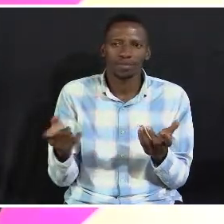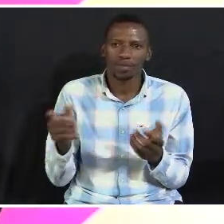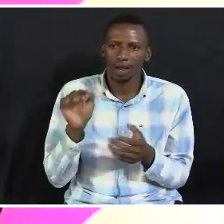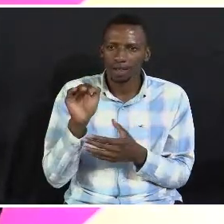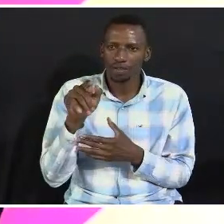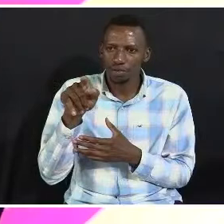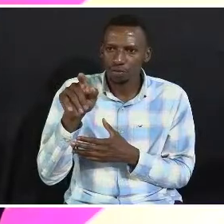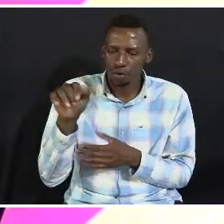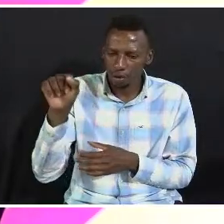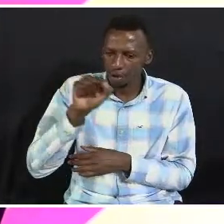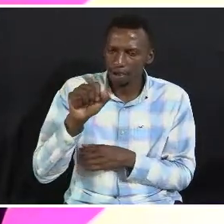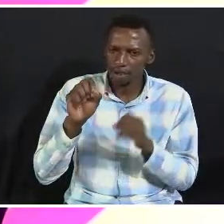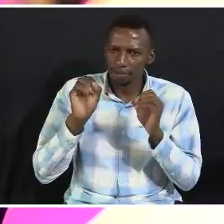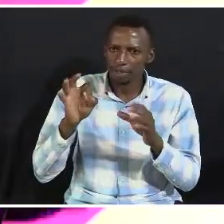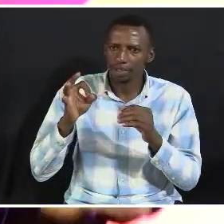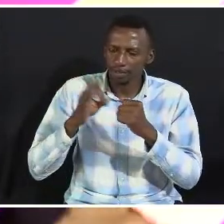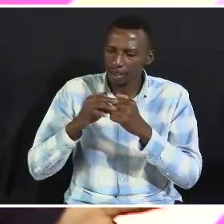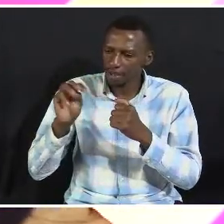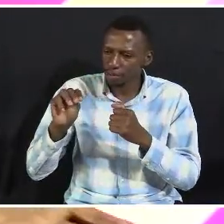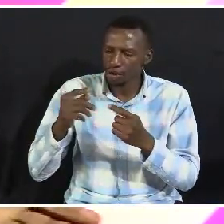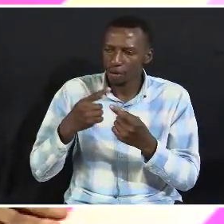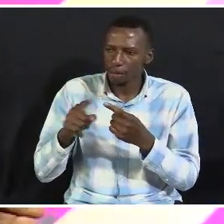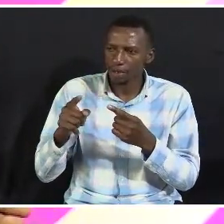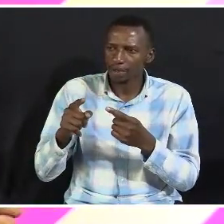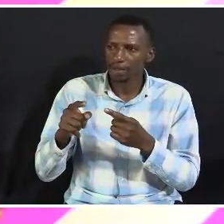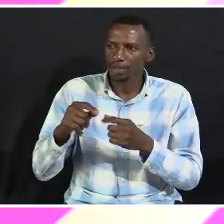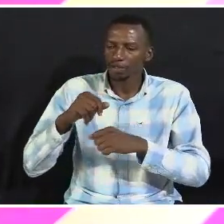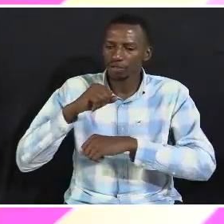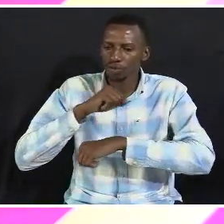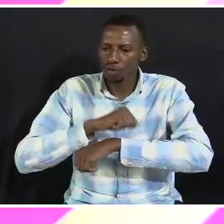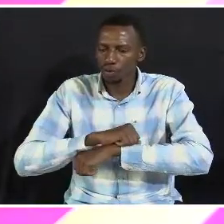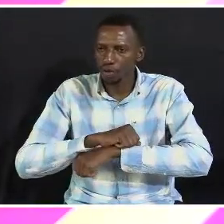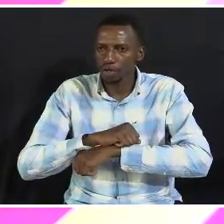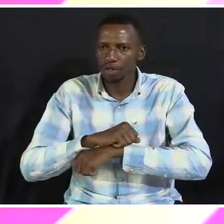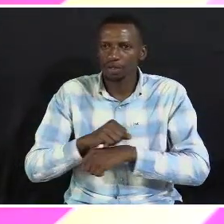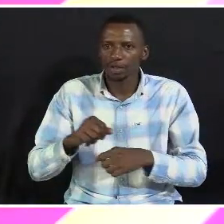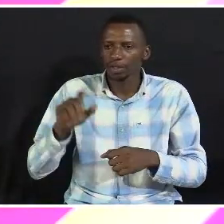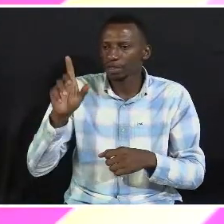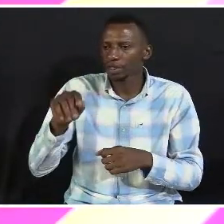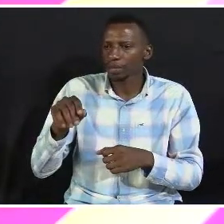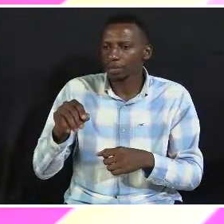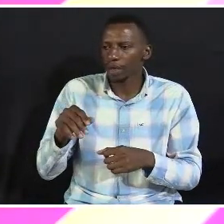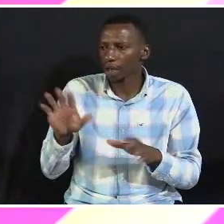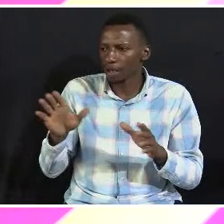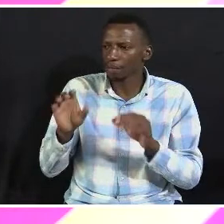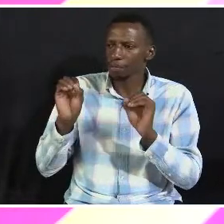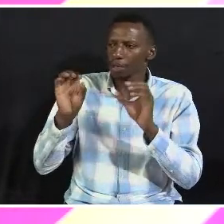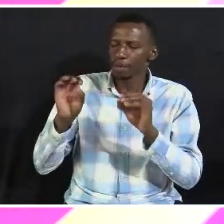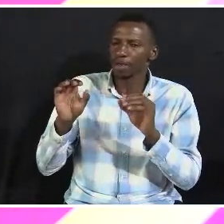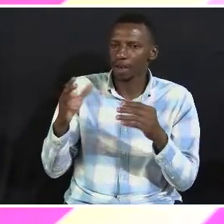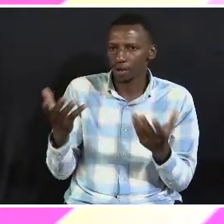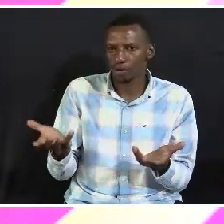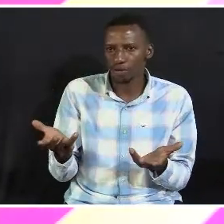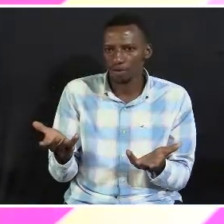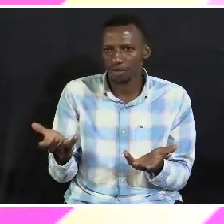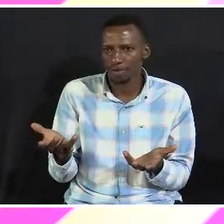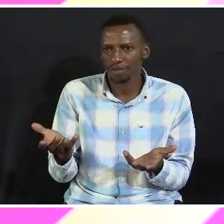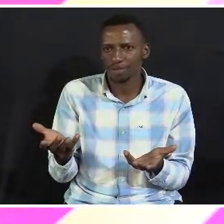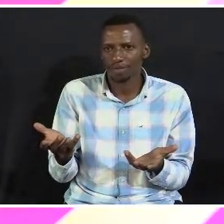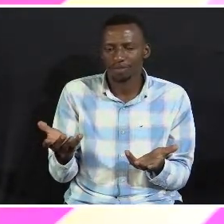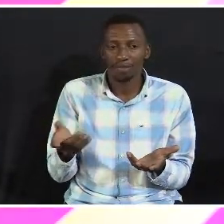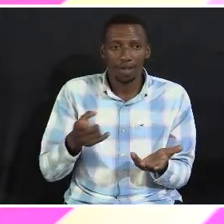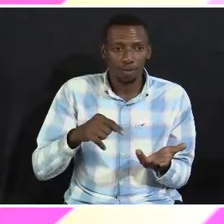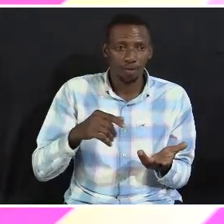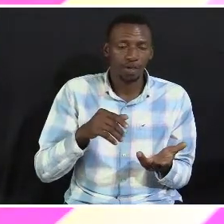we post the best medical institutions in the world, but where is the Lamb of God who takes away the sin of the world? We post